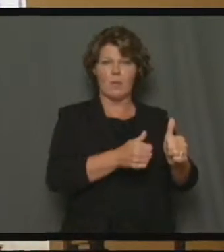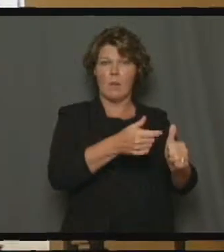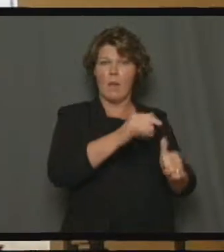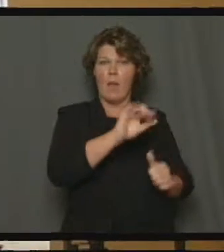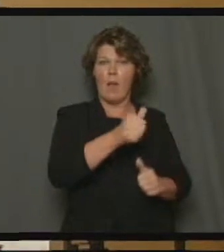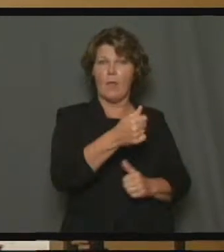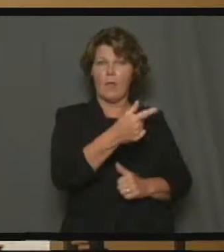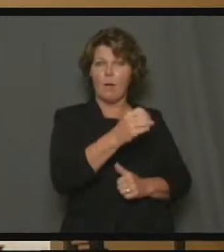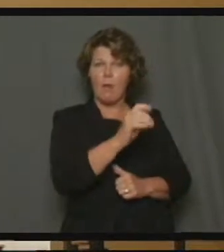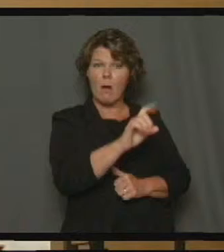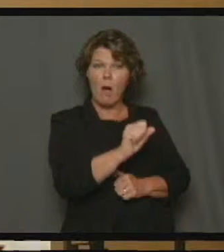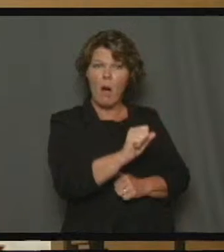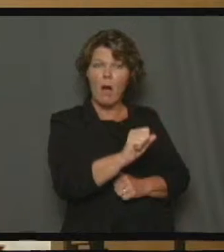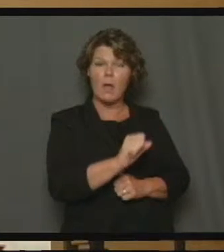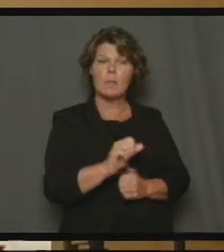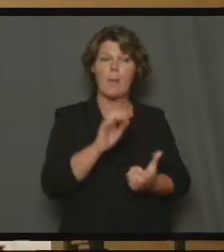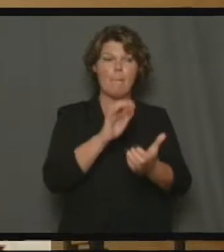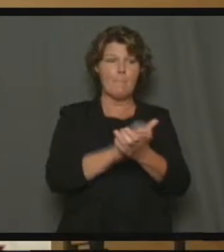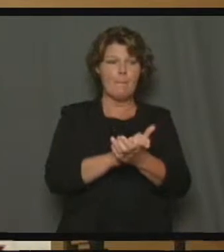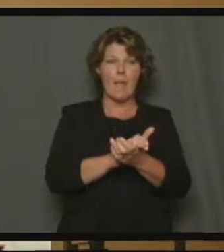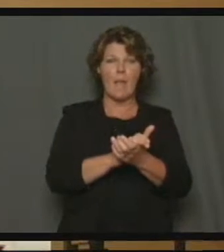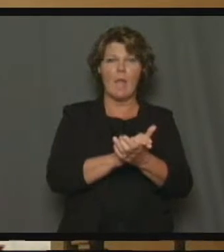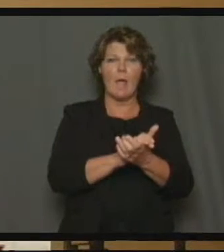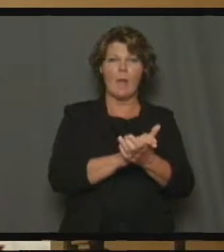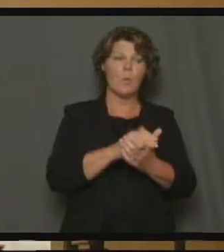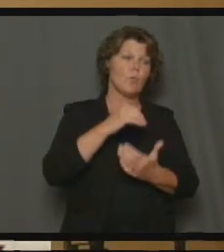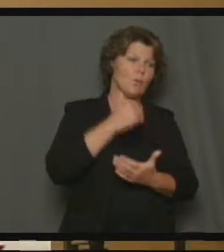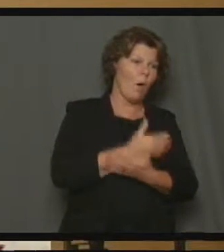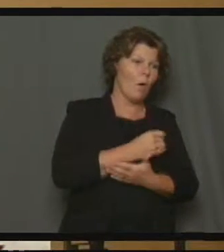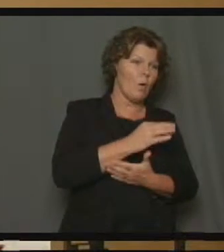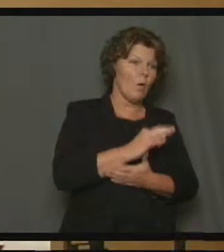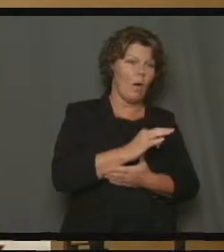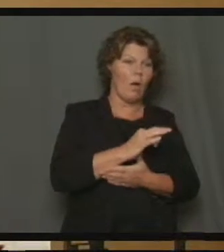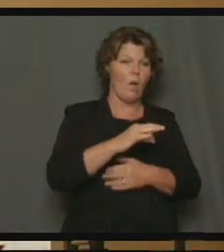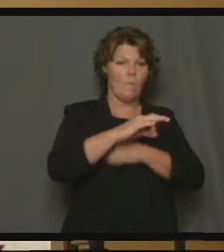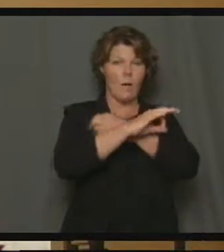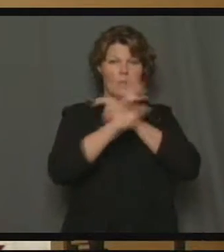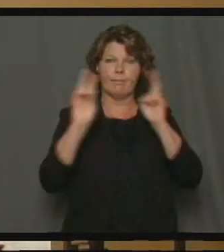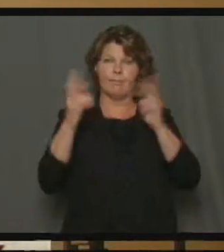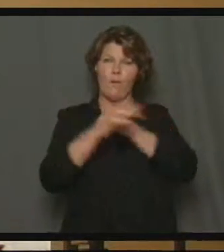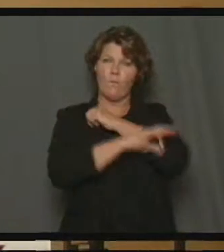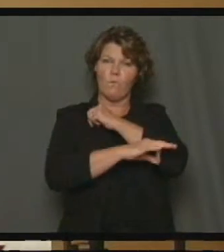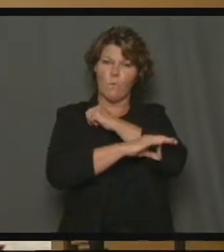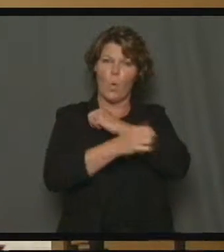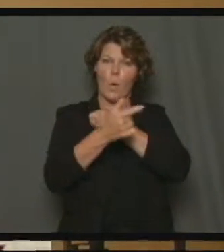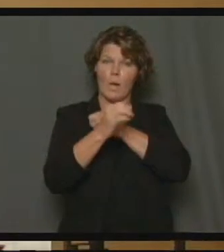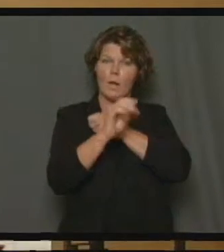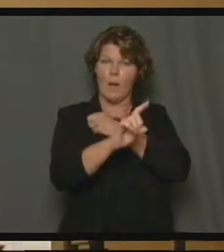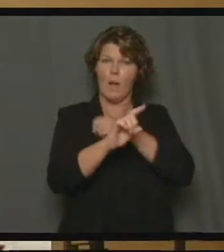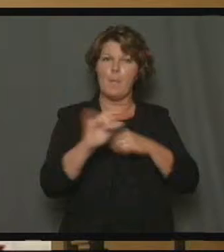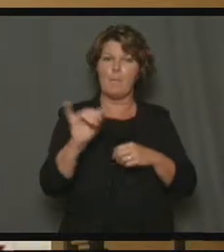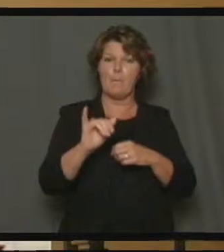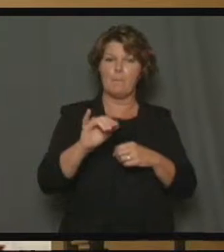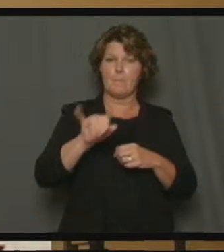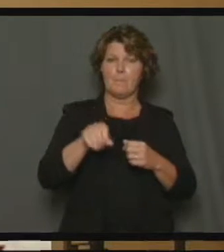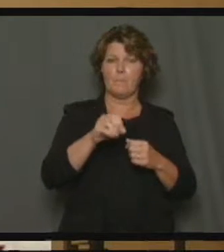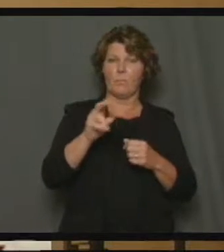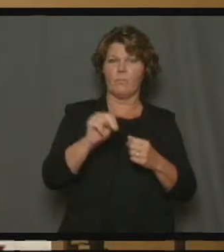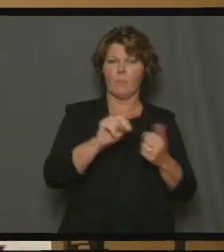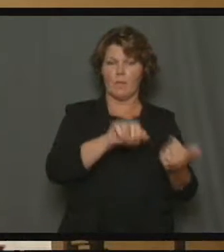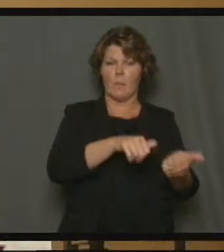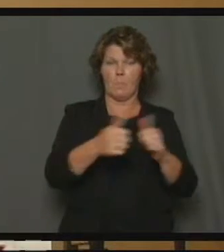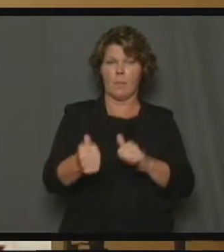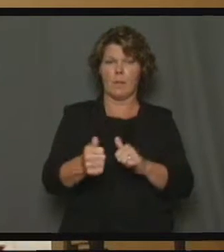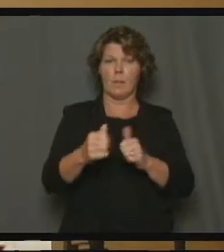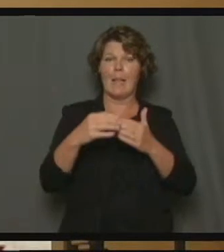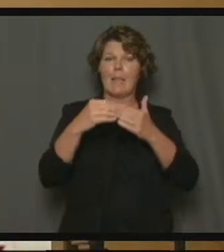Malachi put it, married the daughter of a foreign god. Likewise, in the days of John the Baptist, the leaders of